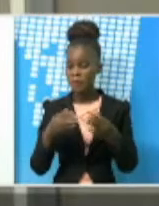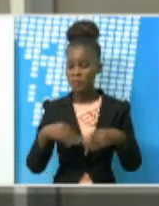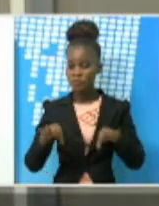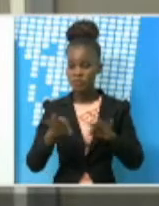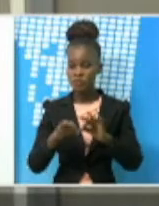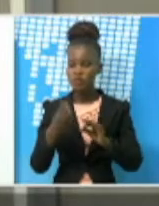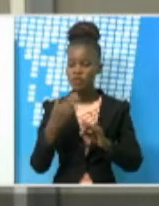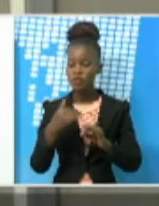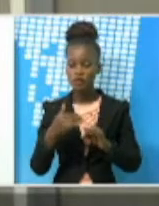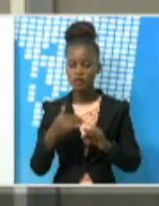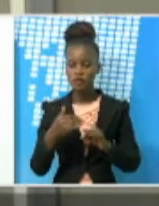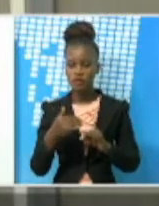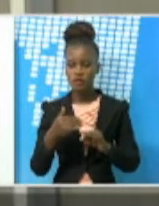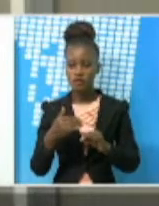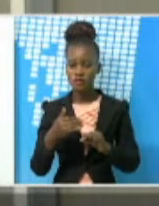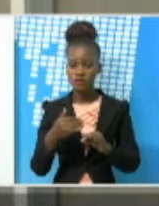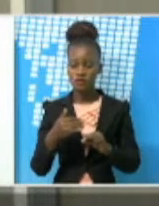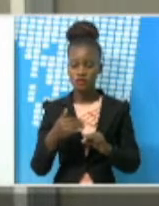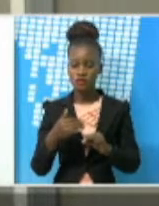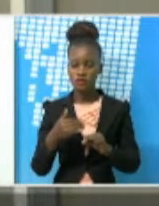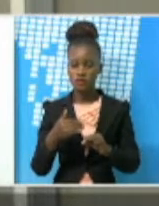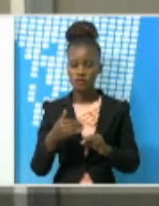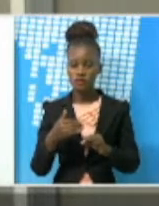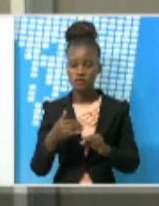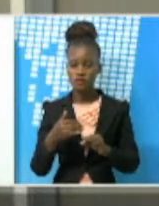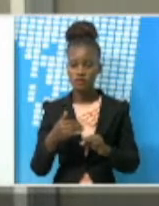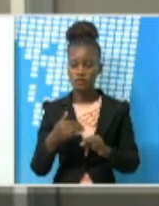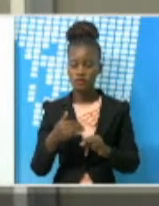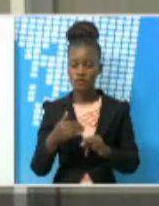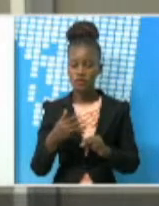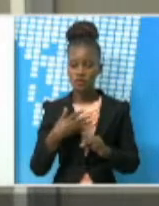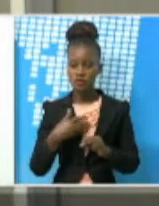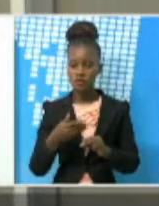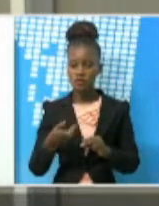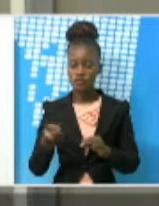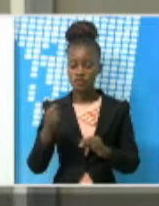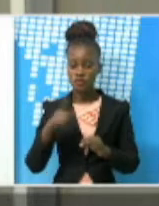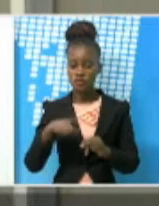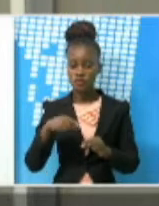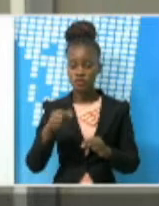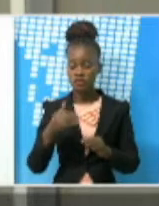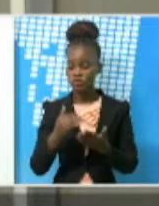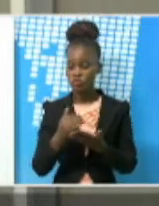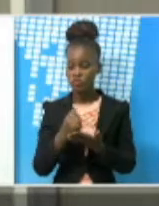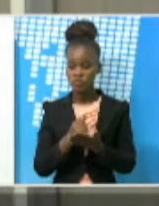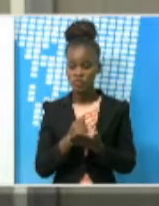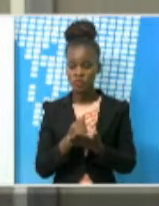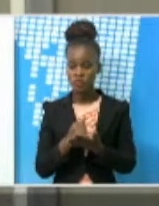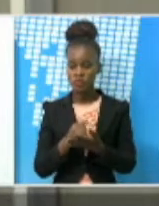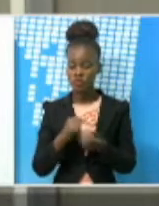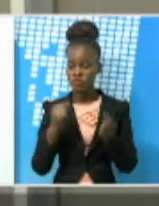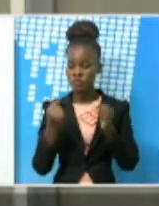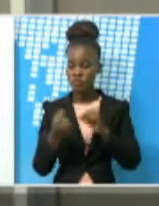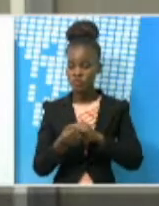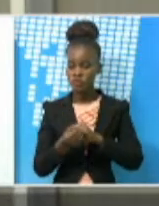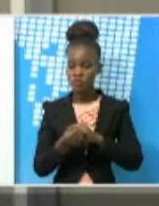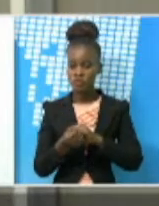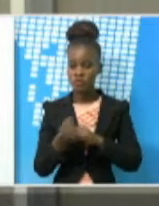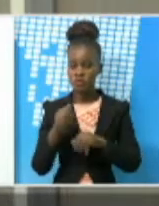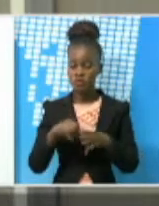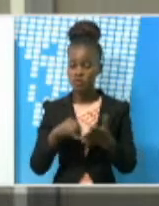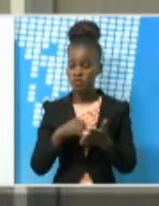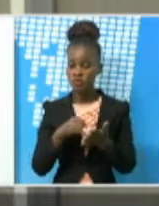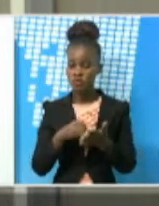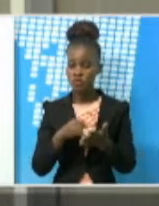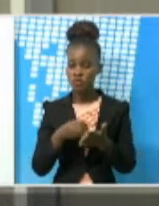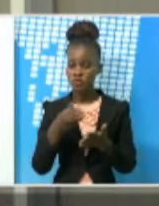have, the project needs to have some socio-economic transformation elements in it, because as